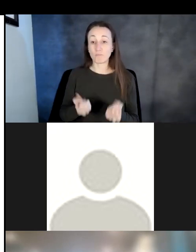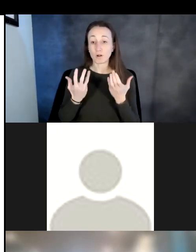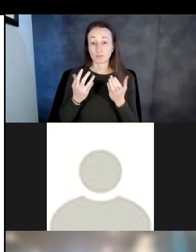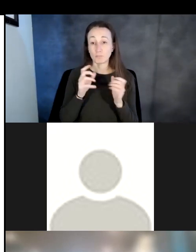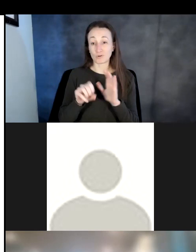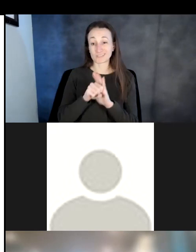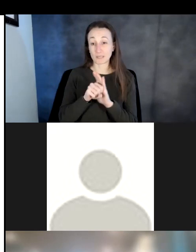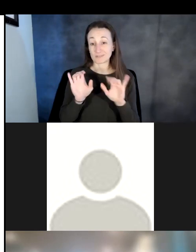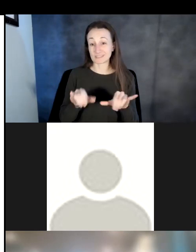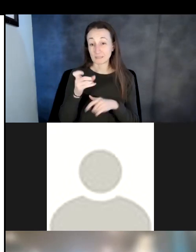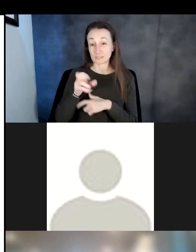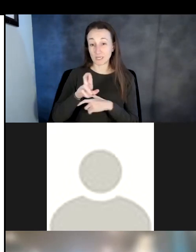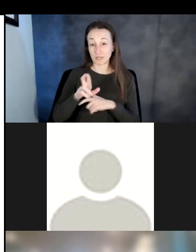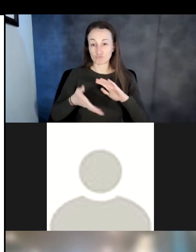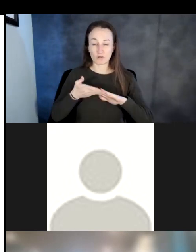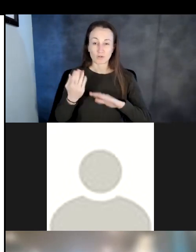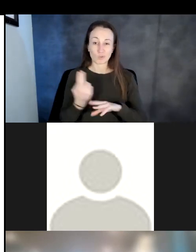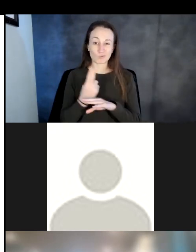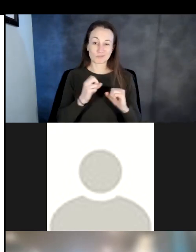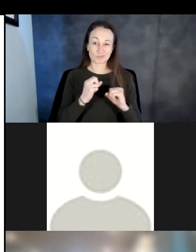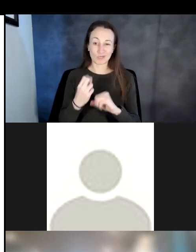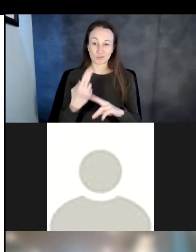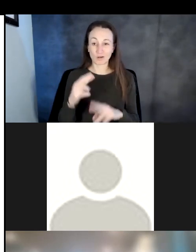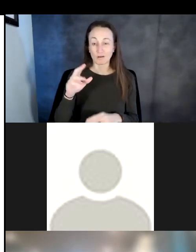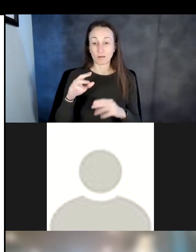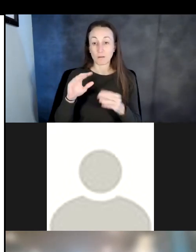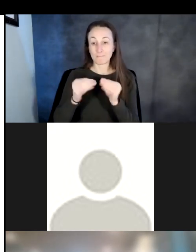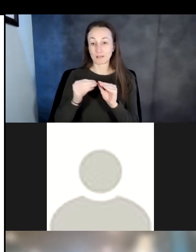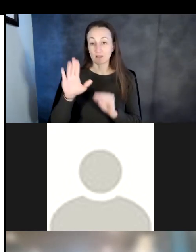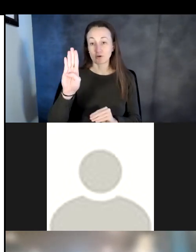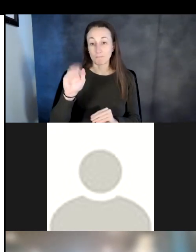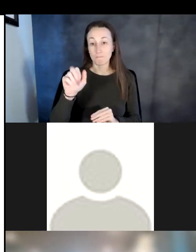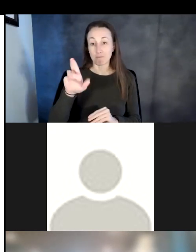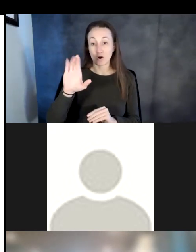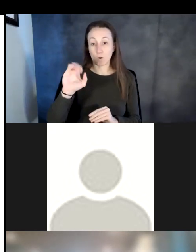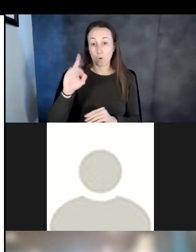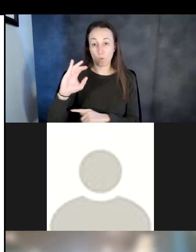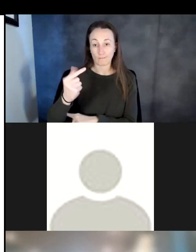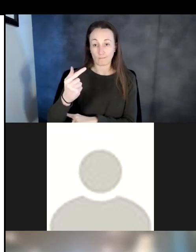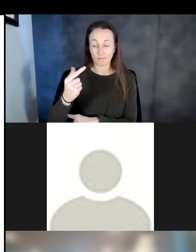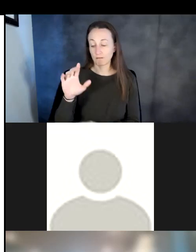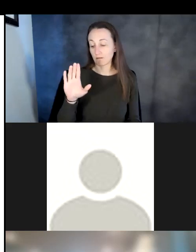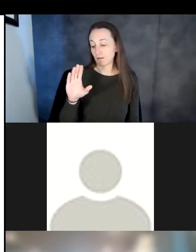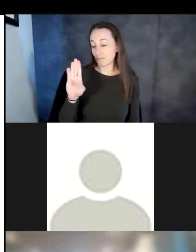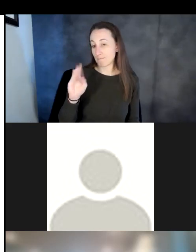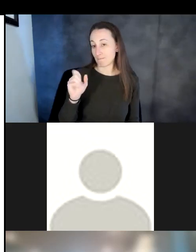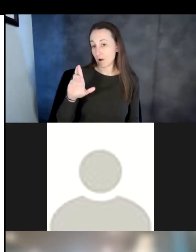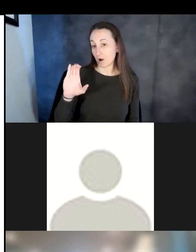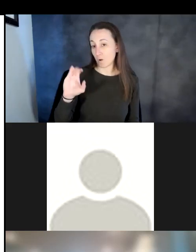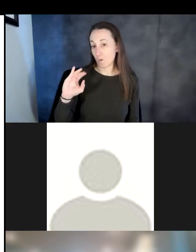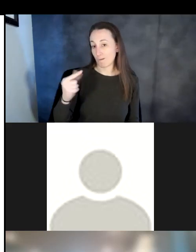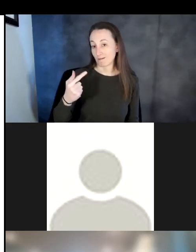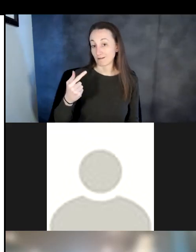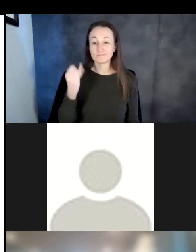run using a strategy known as molecular barcoding. So brief background on molecular barcoding. Say I have n number